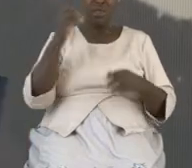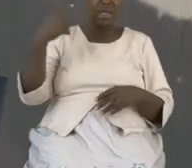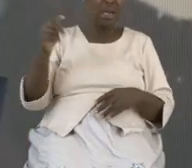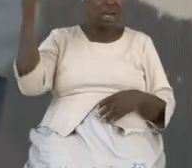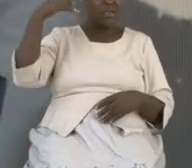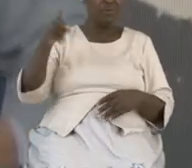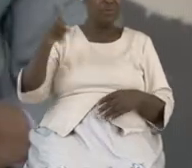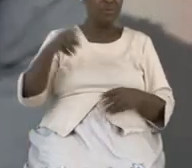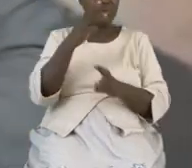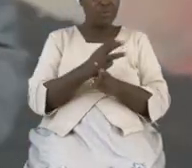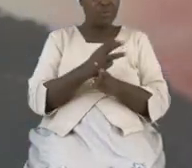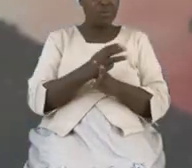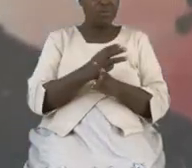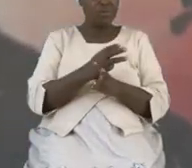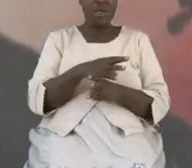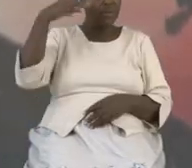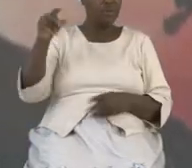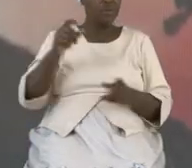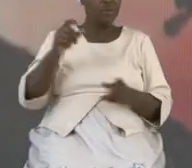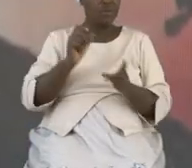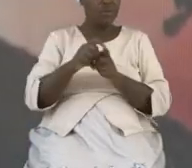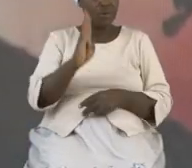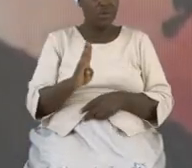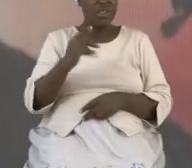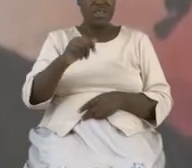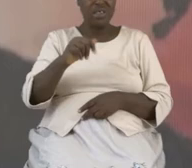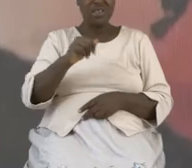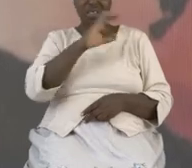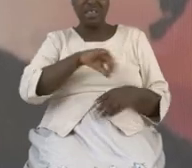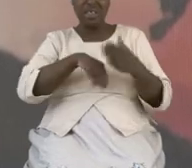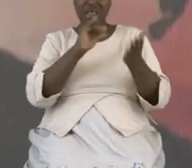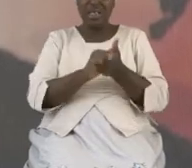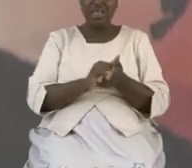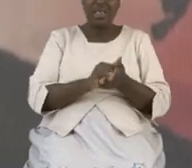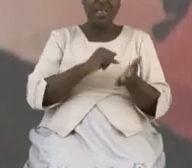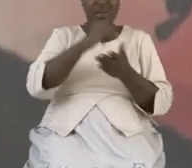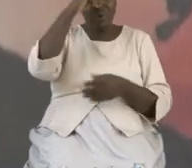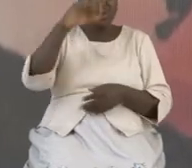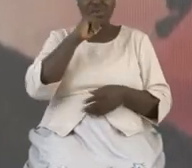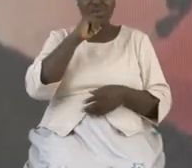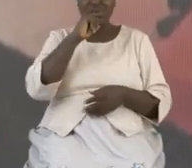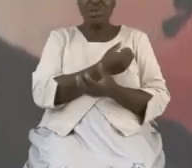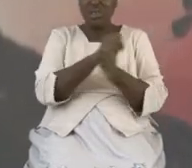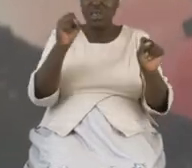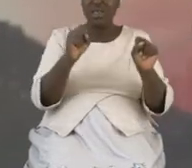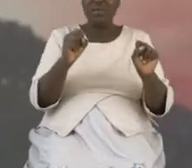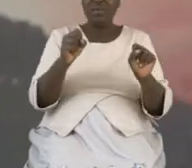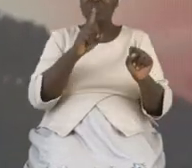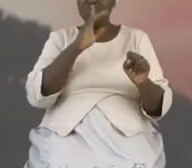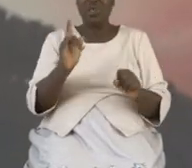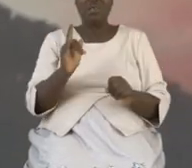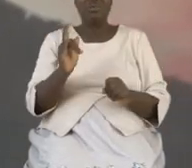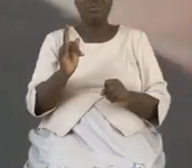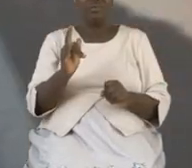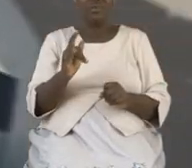is not interested in that, because it's not converted really and truly. His